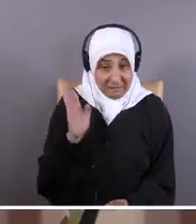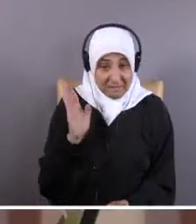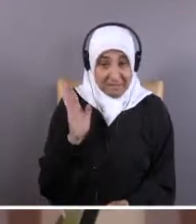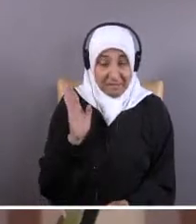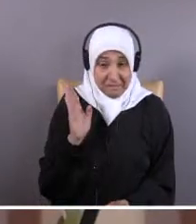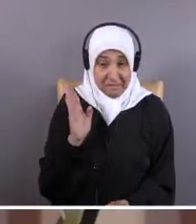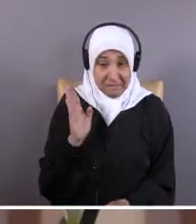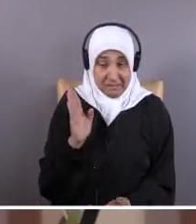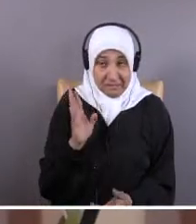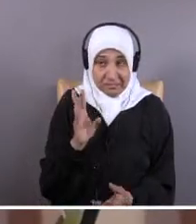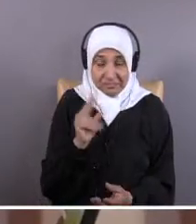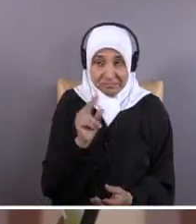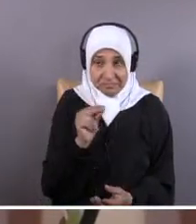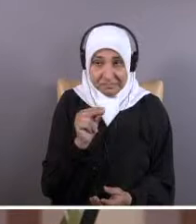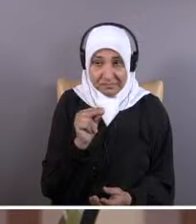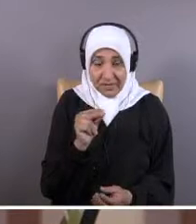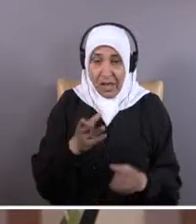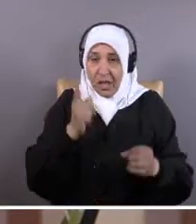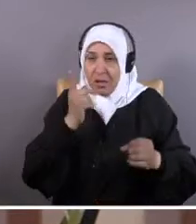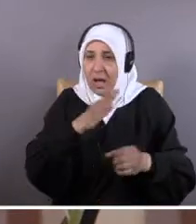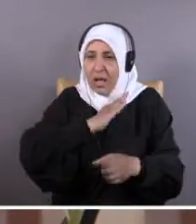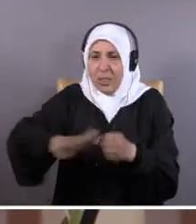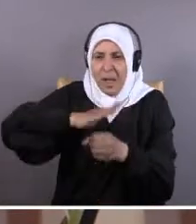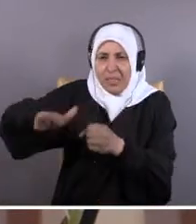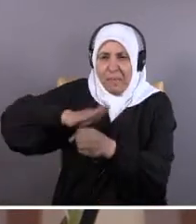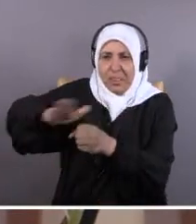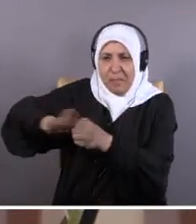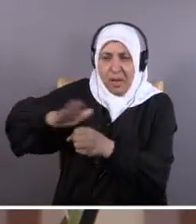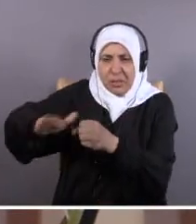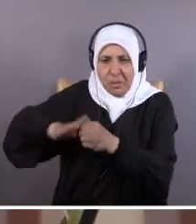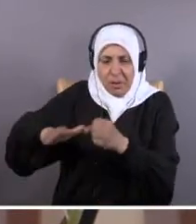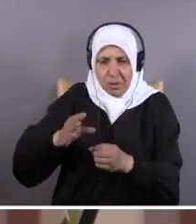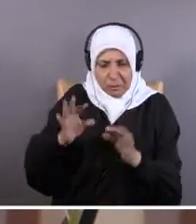became common back in those days.